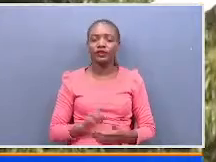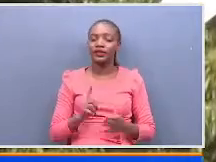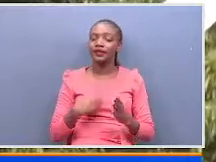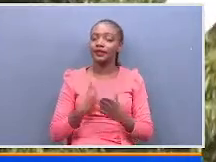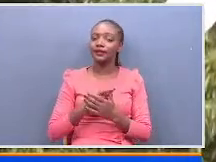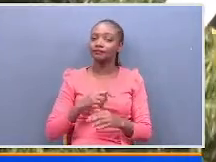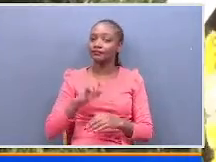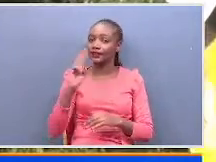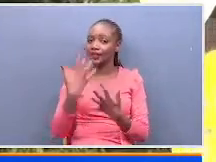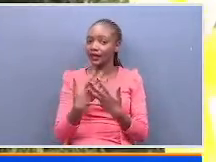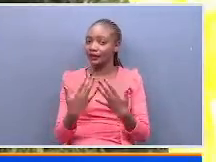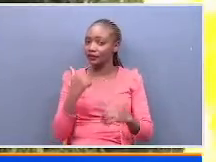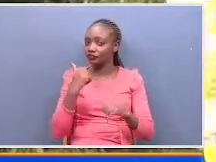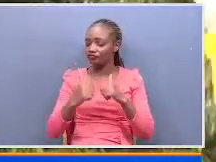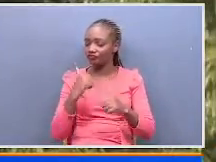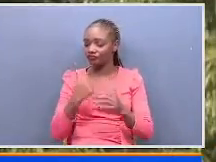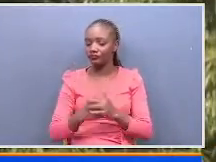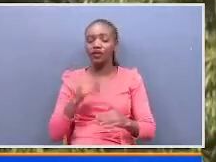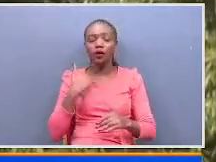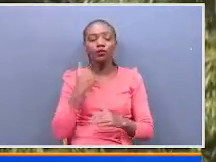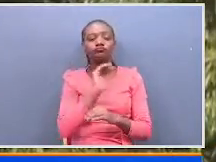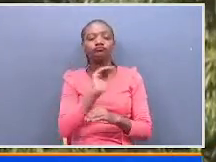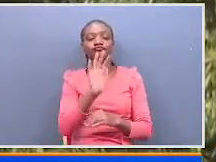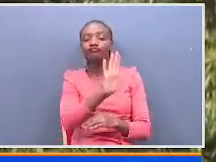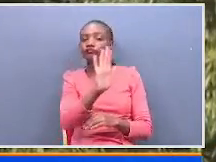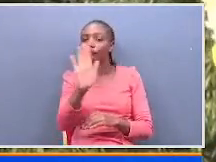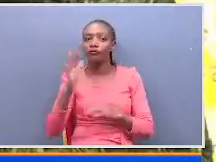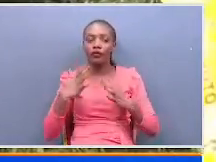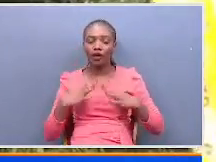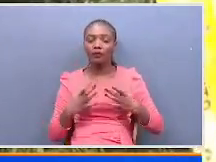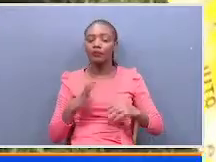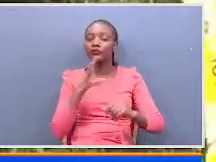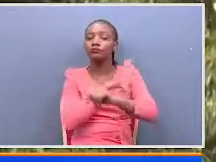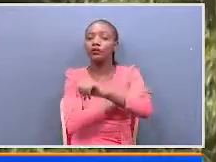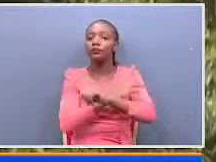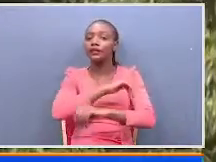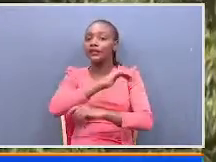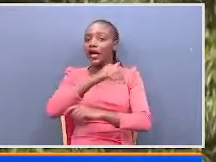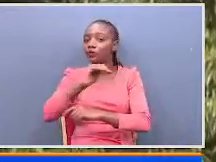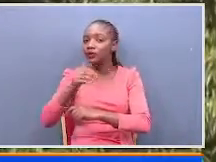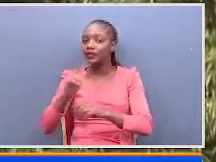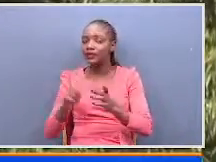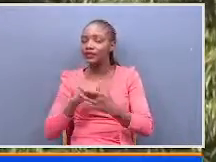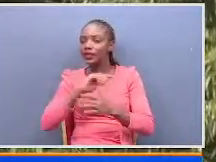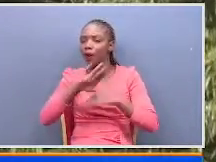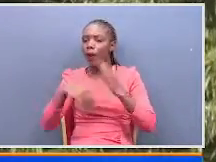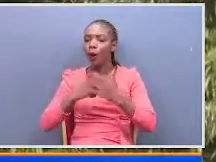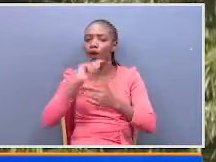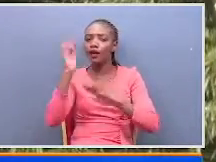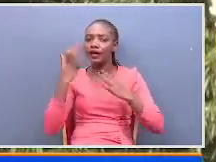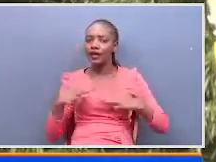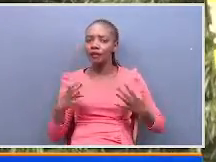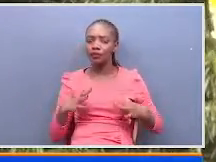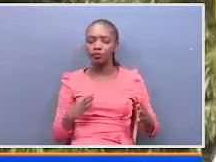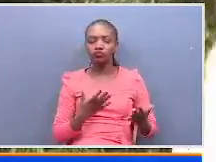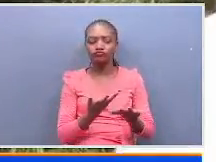pili, ningependa kuwaomba wenyeji wa Bomet na wa Kenya wote kwa